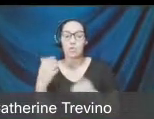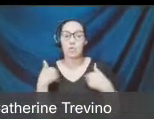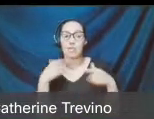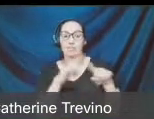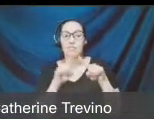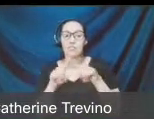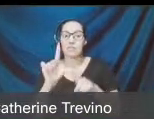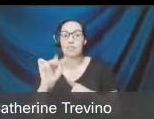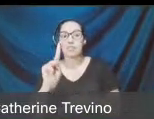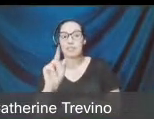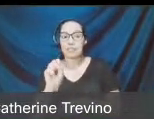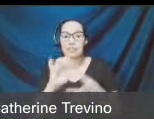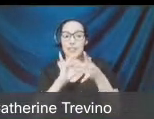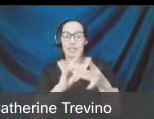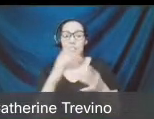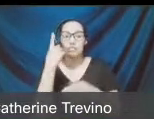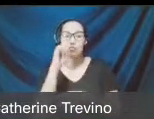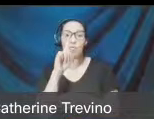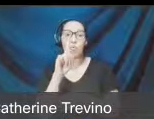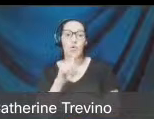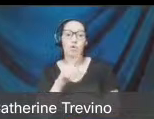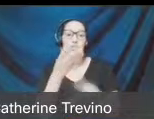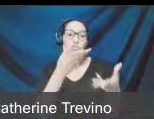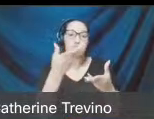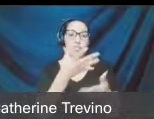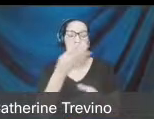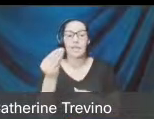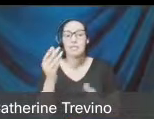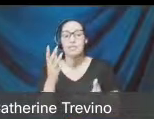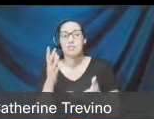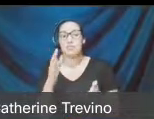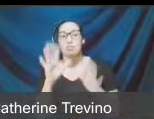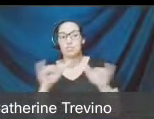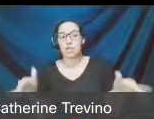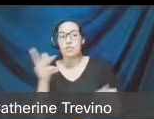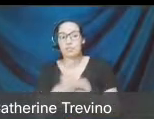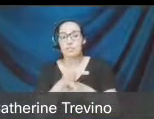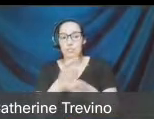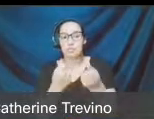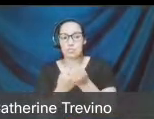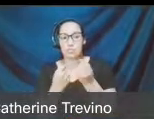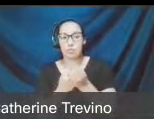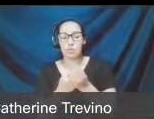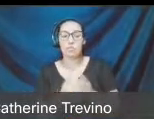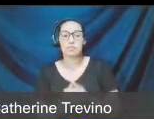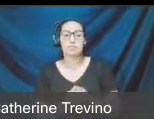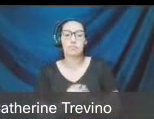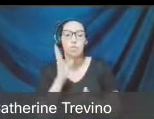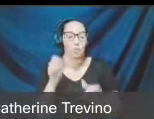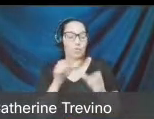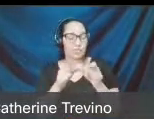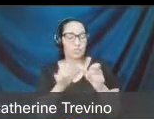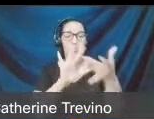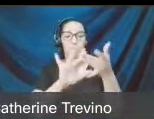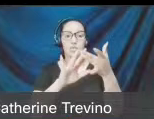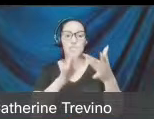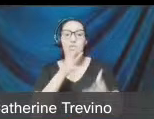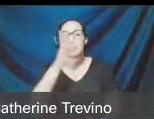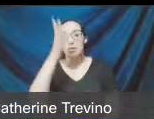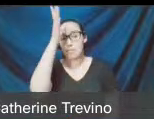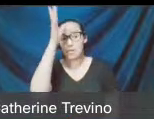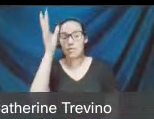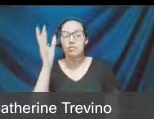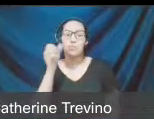resources as well as links to childcare support. We'll be communicating with parents through our normal communication channels, which include letters home,